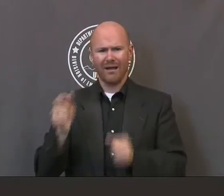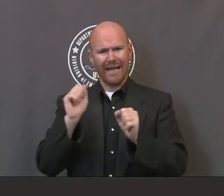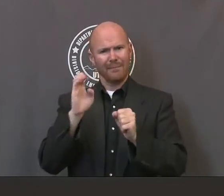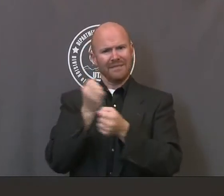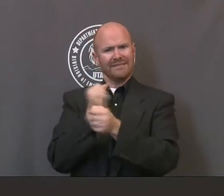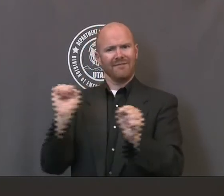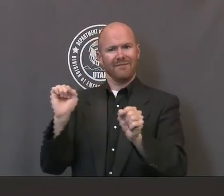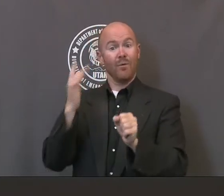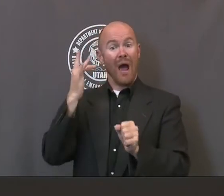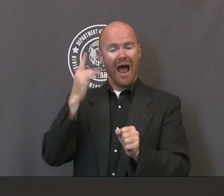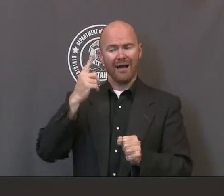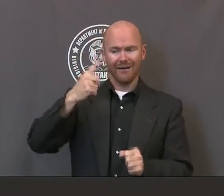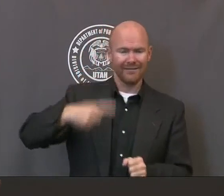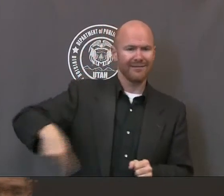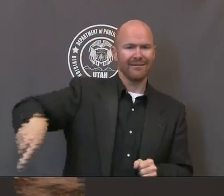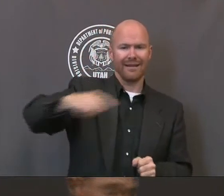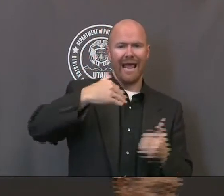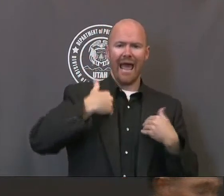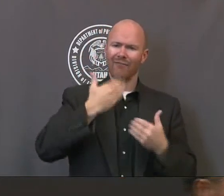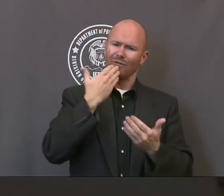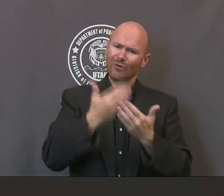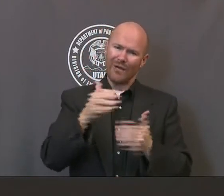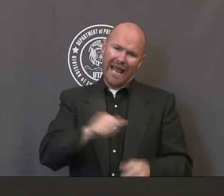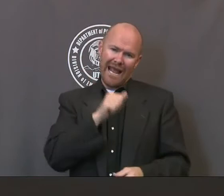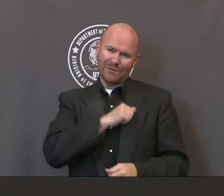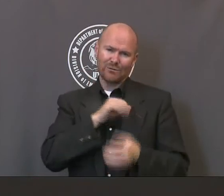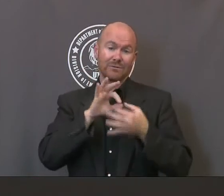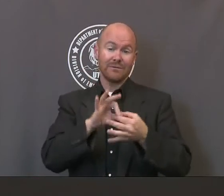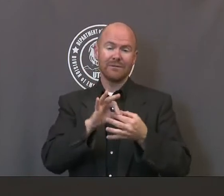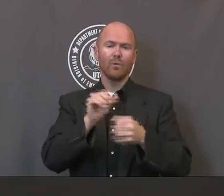So, Director Saunders?